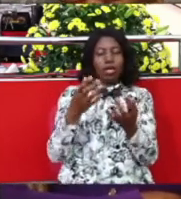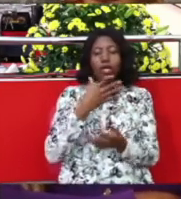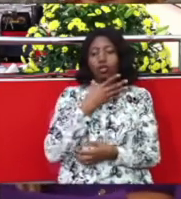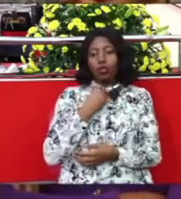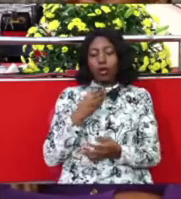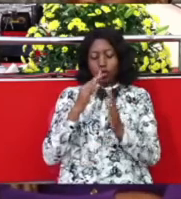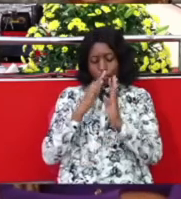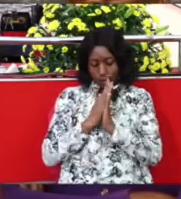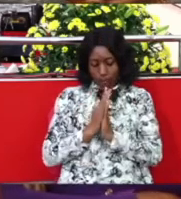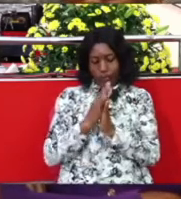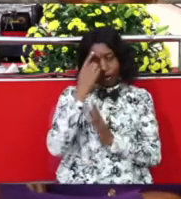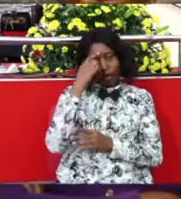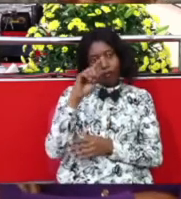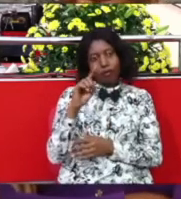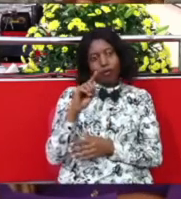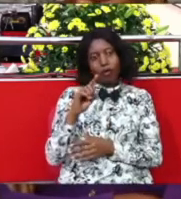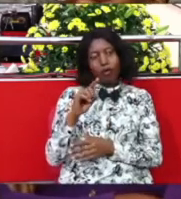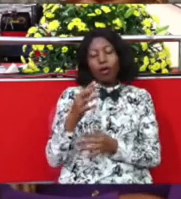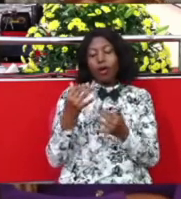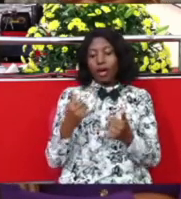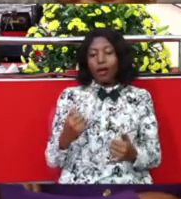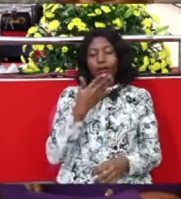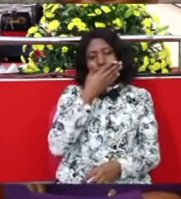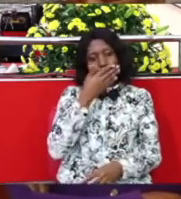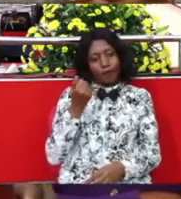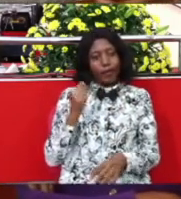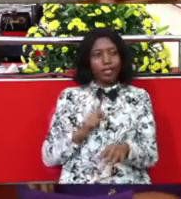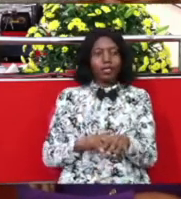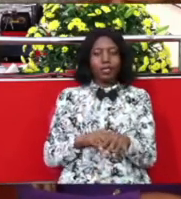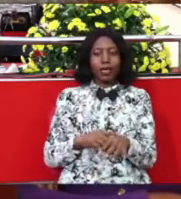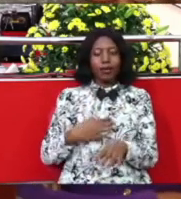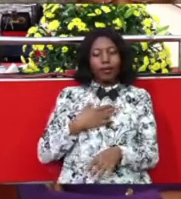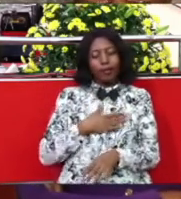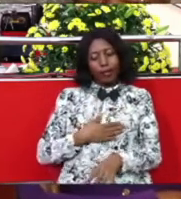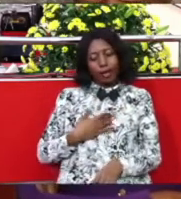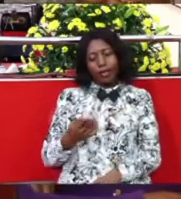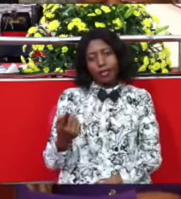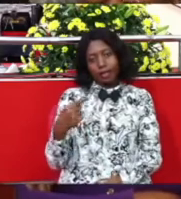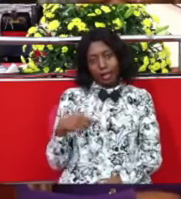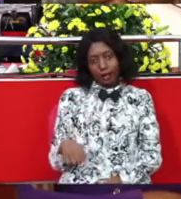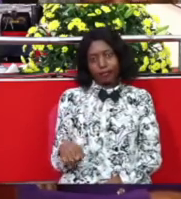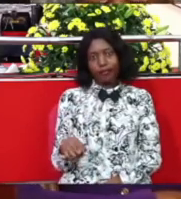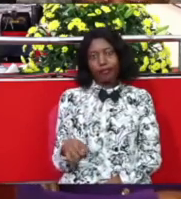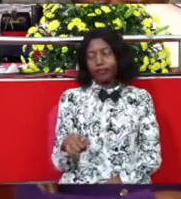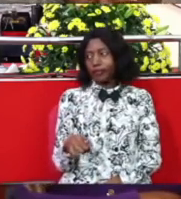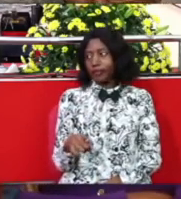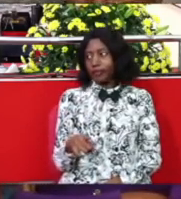best time. Hii ndio wakati ama fursa. Just come the way you are. Jo vile